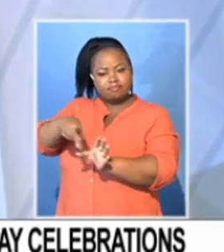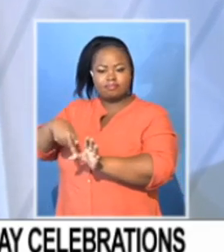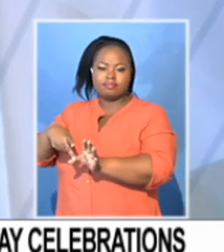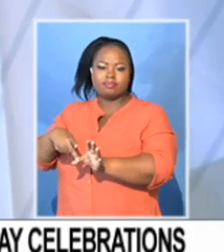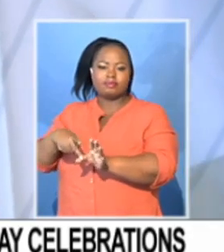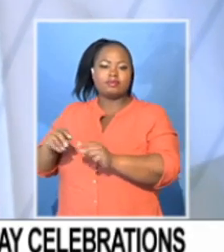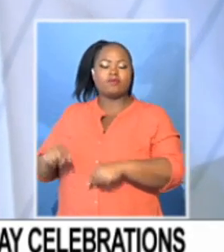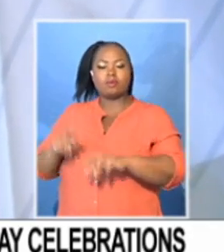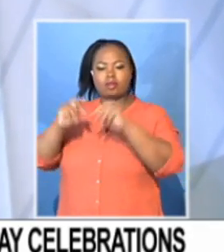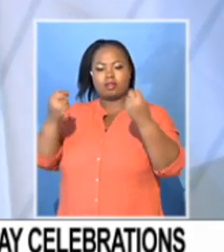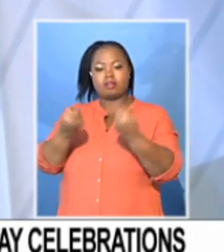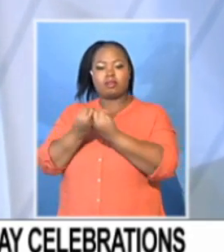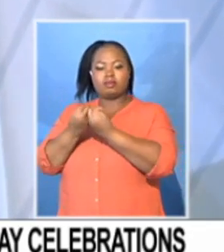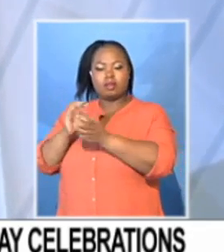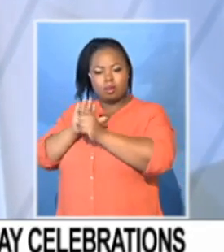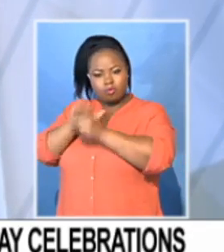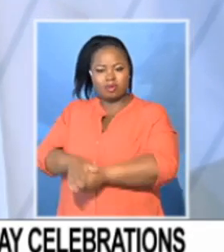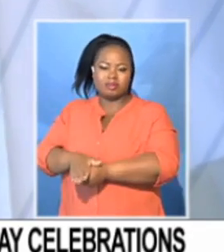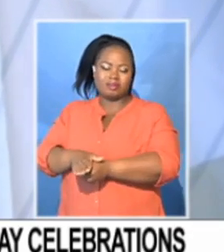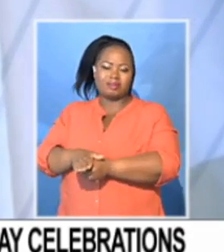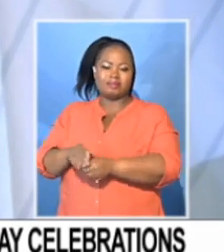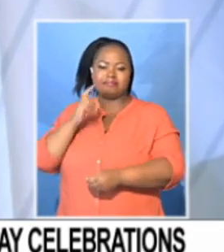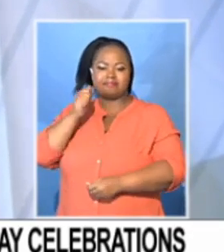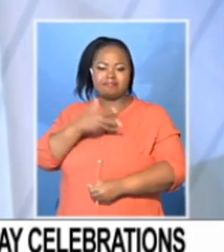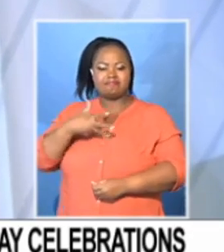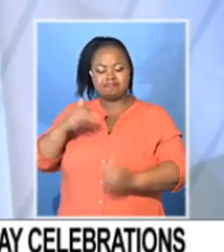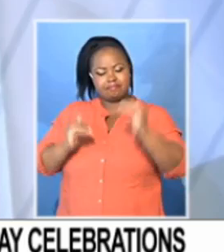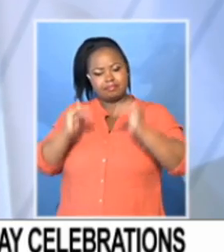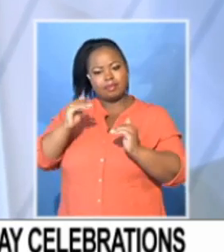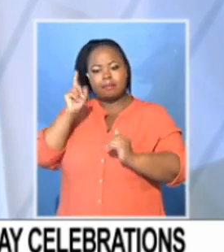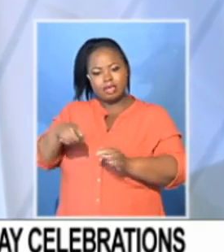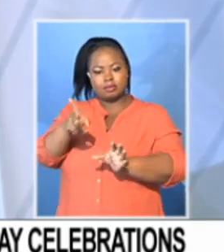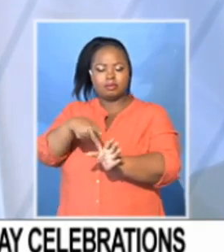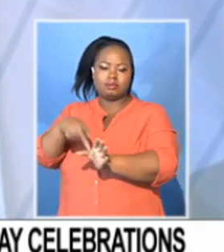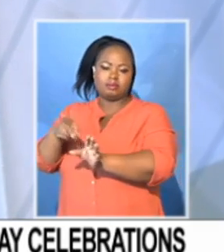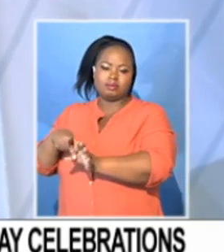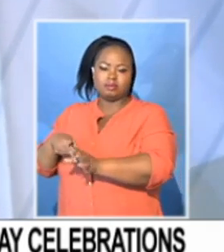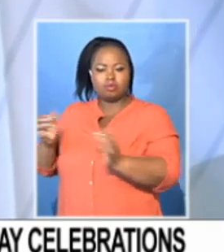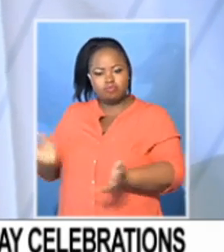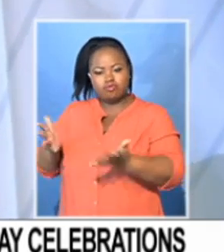national oppression and also gender equality.